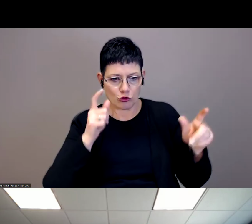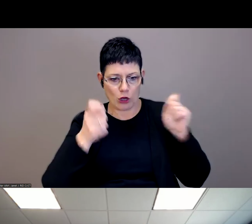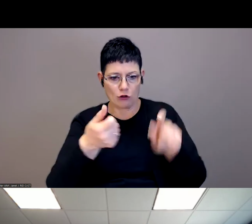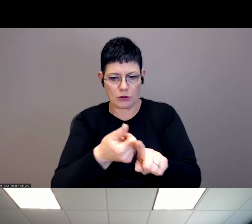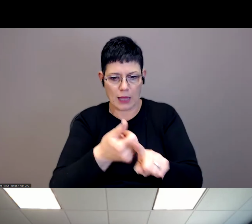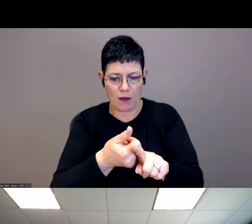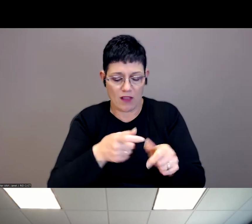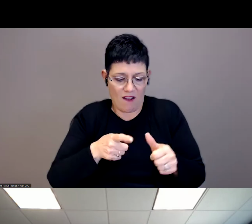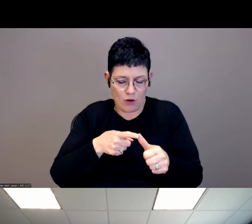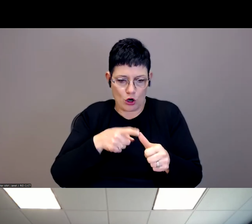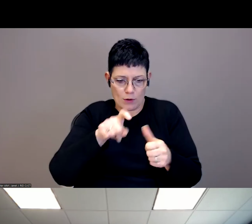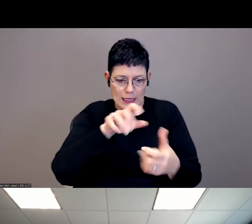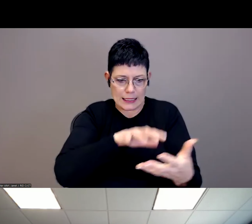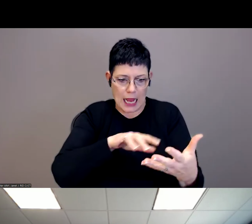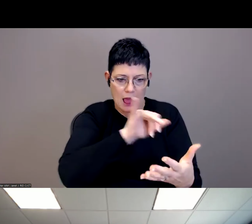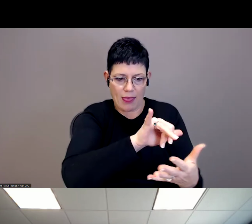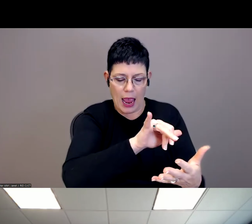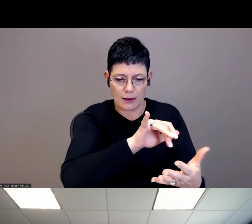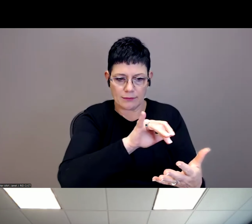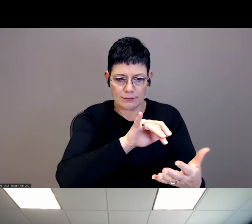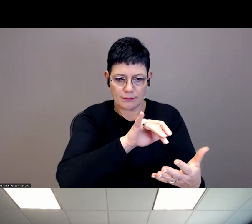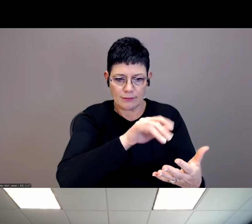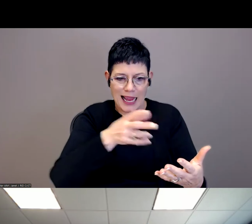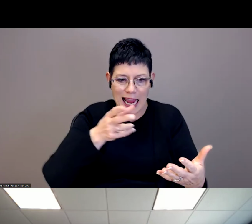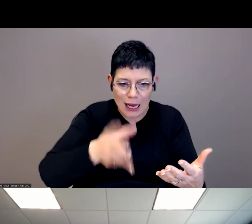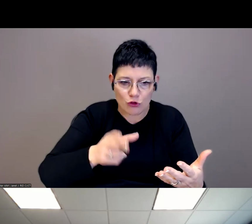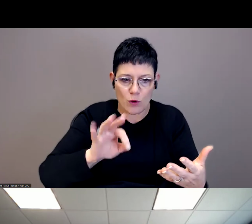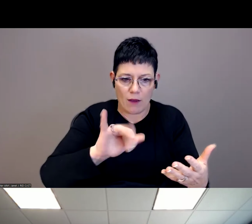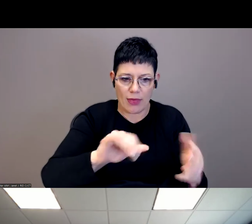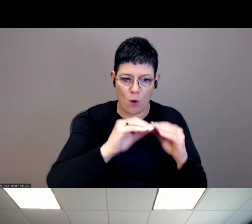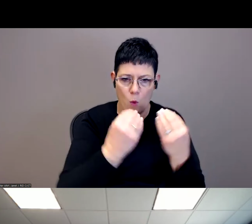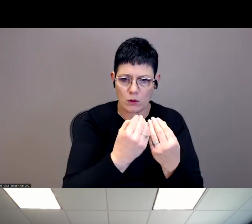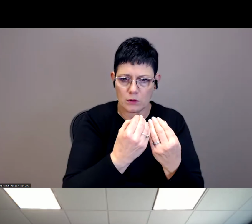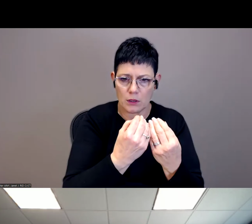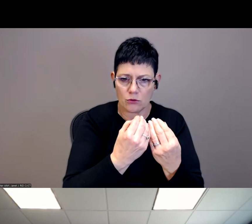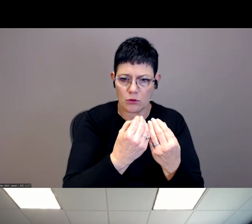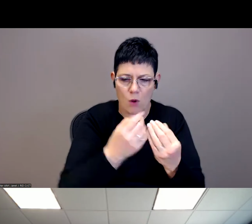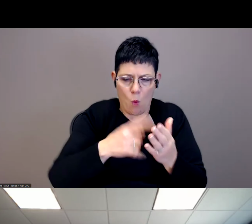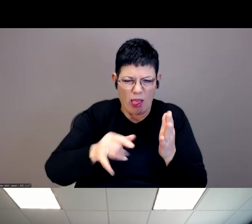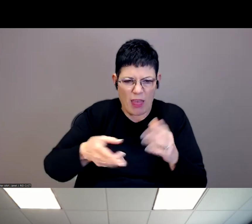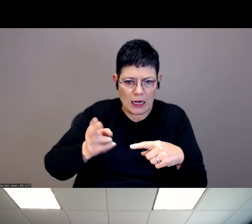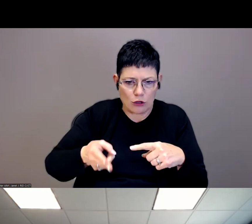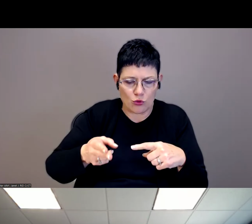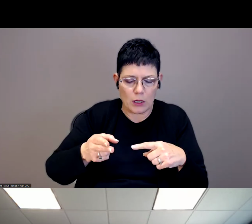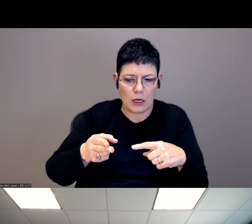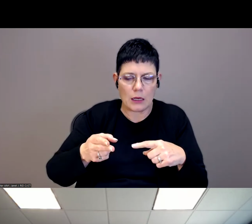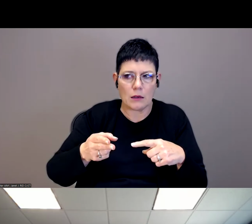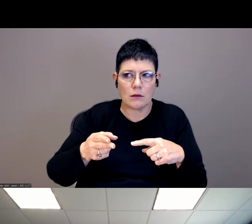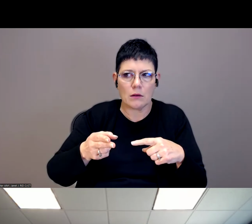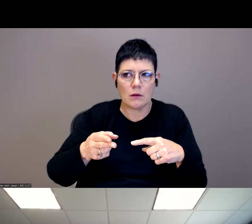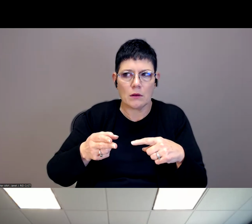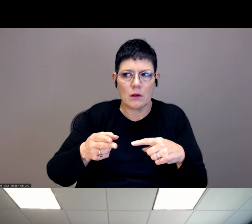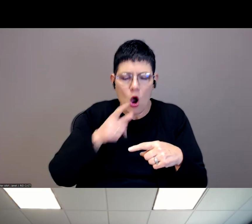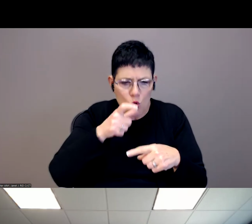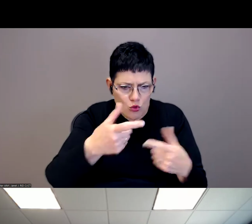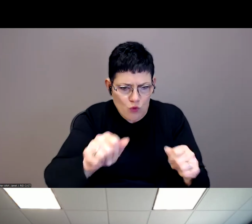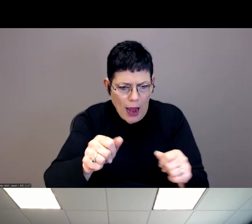into the community, what is the history of the organization? What's the history of the people you're trying to serve in that